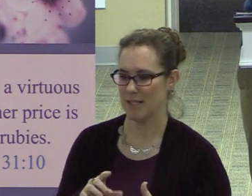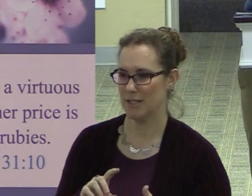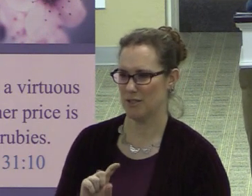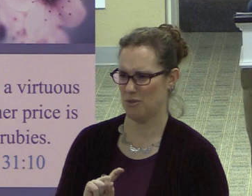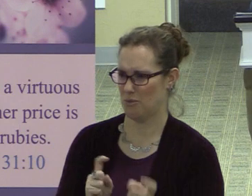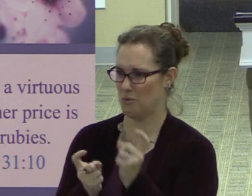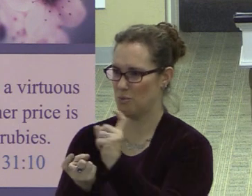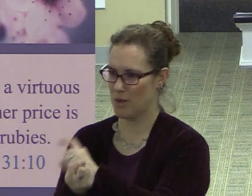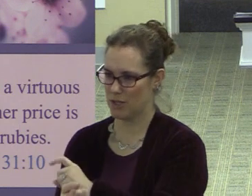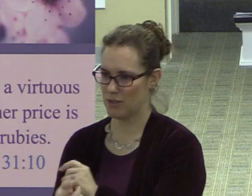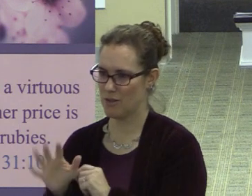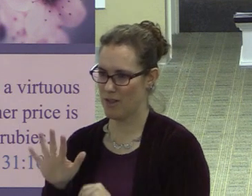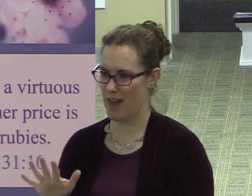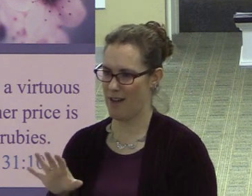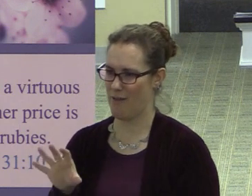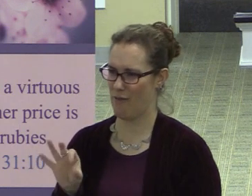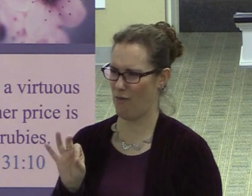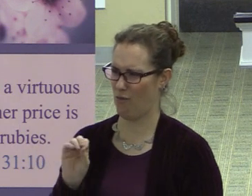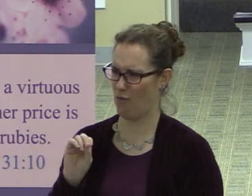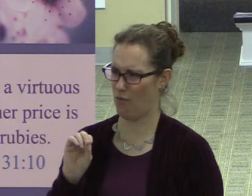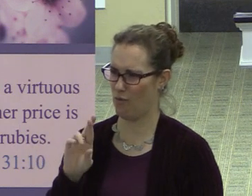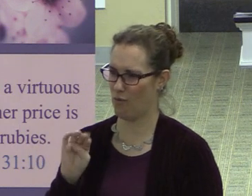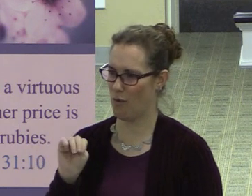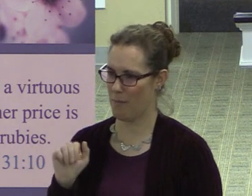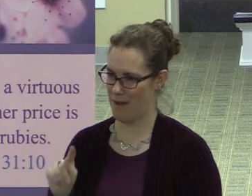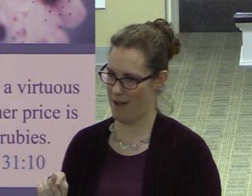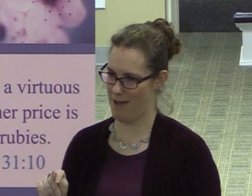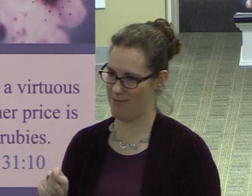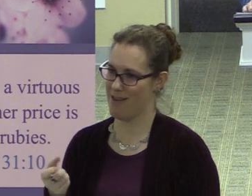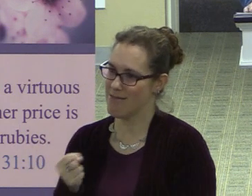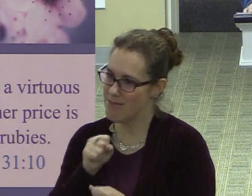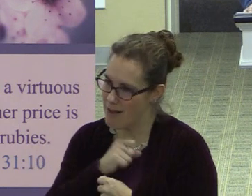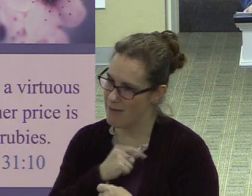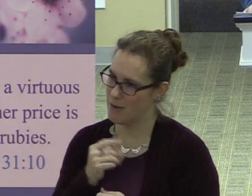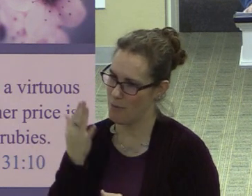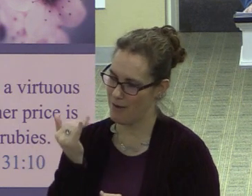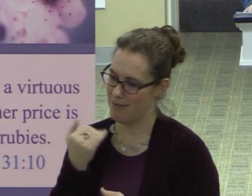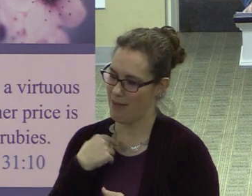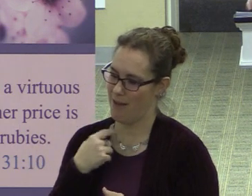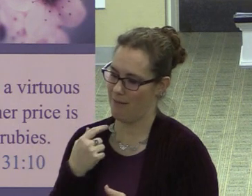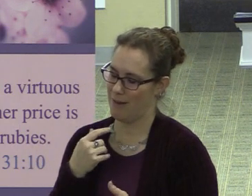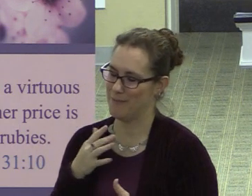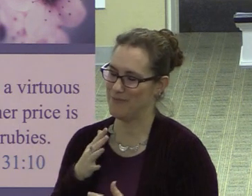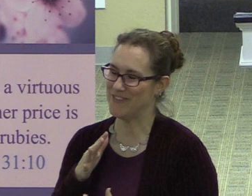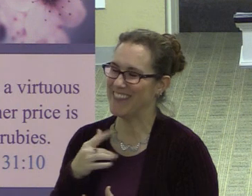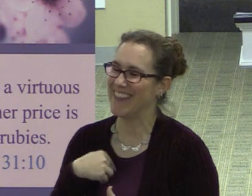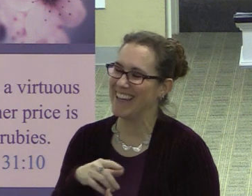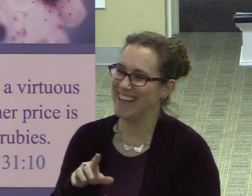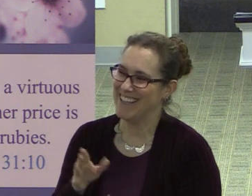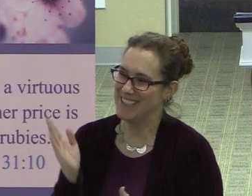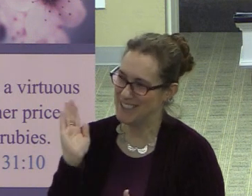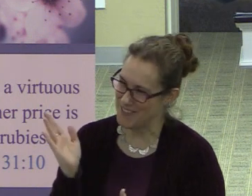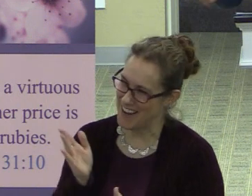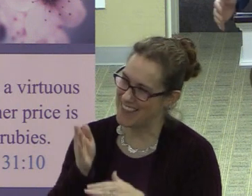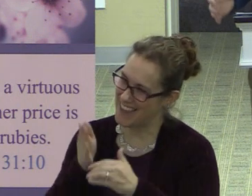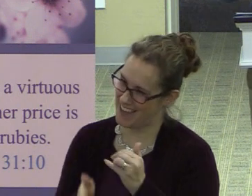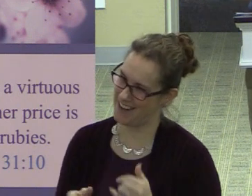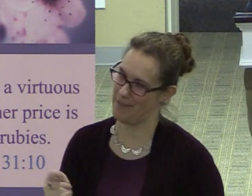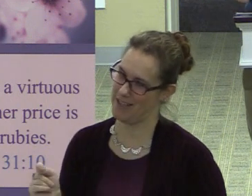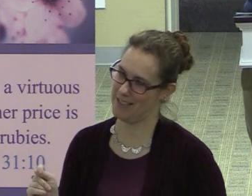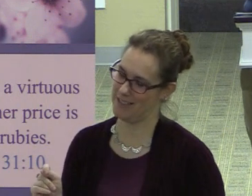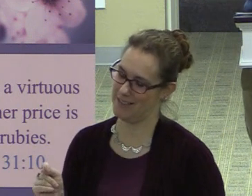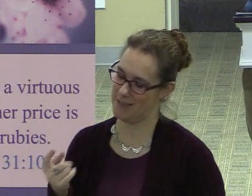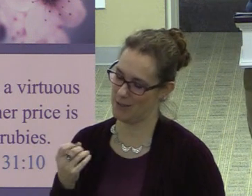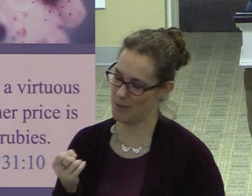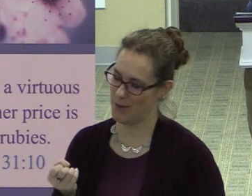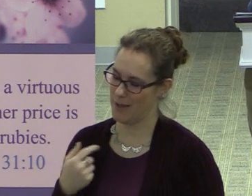that format, they love it, where they still get a sermon at the end of it. And they really enjoyed it. So I knew even coming in